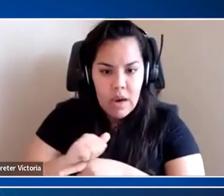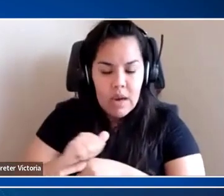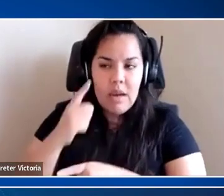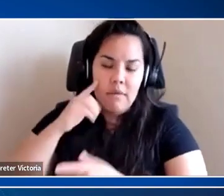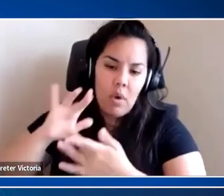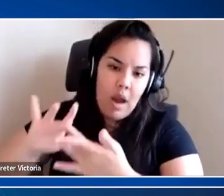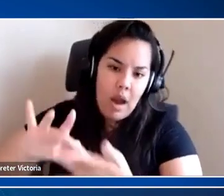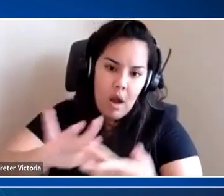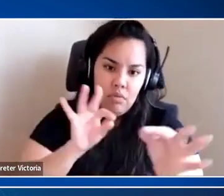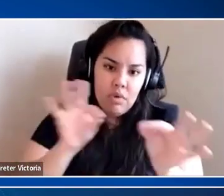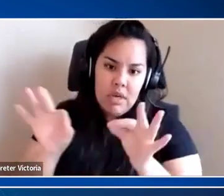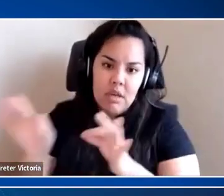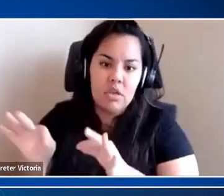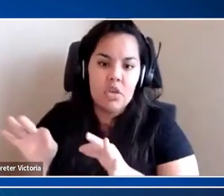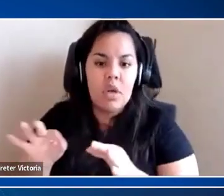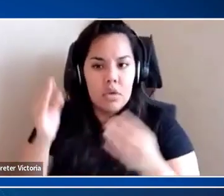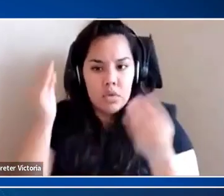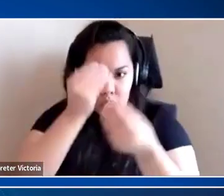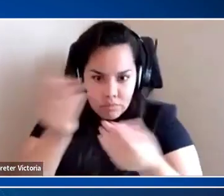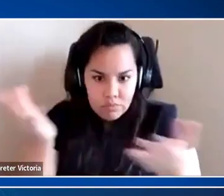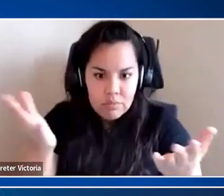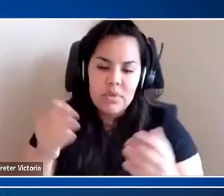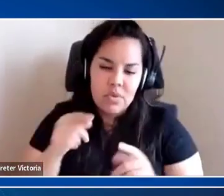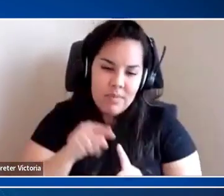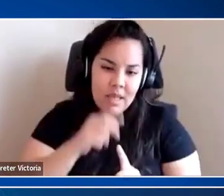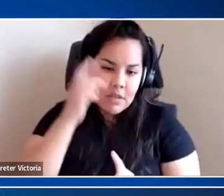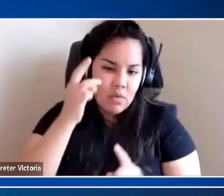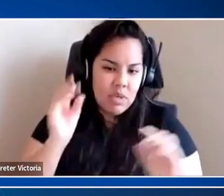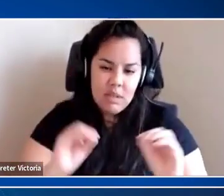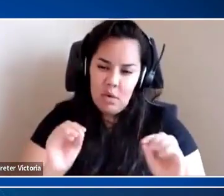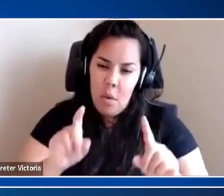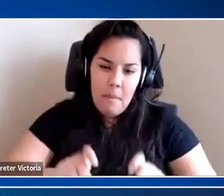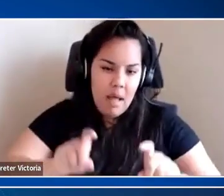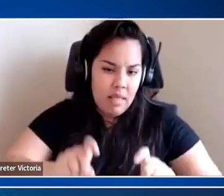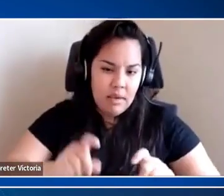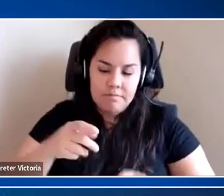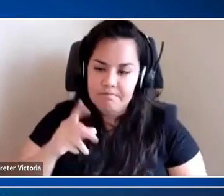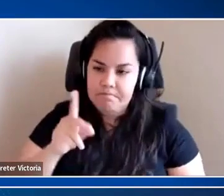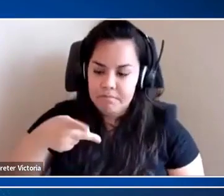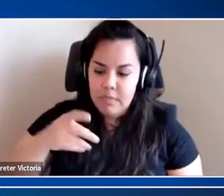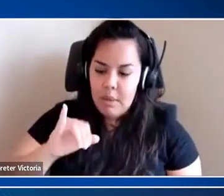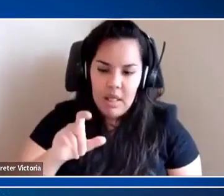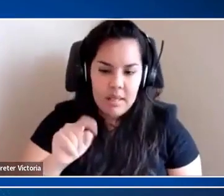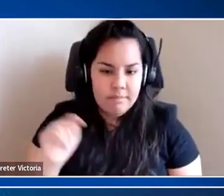it. But that's why we're not doing a pilot. Thank you.